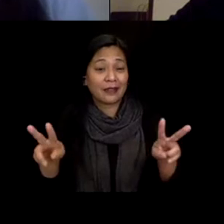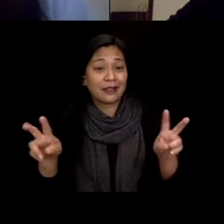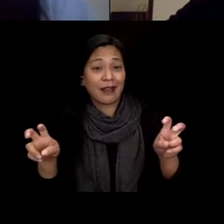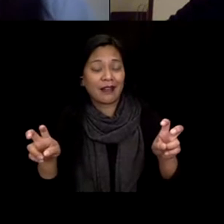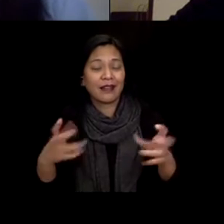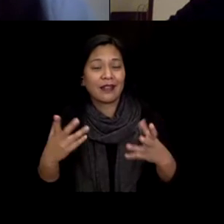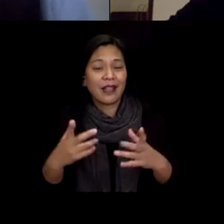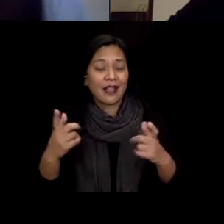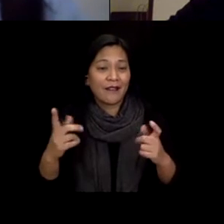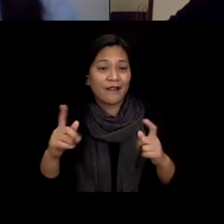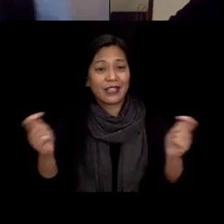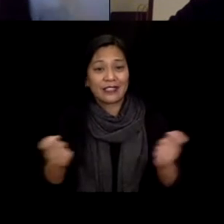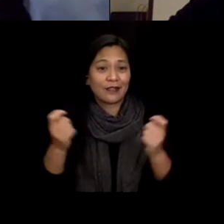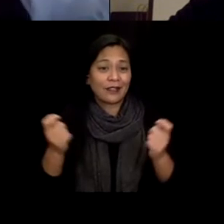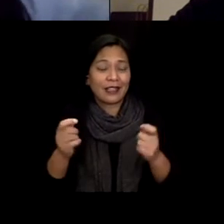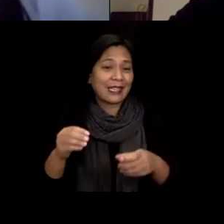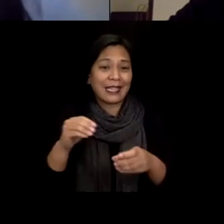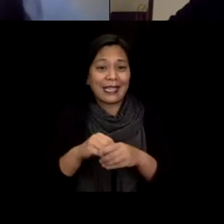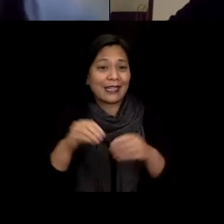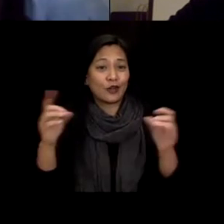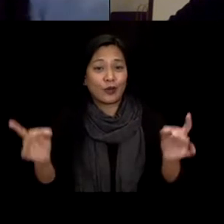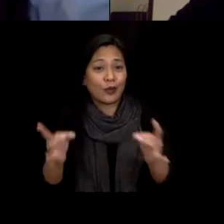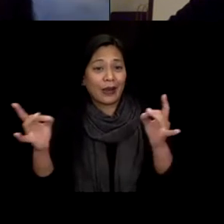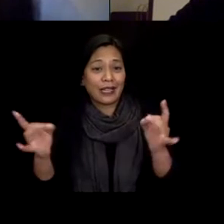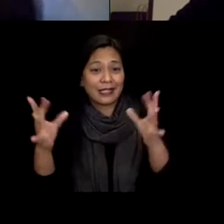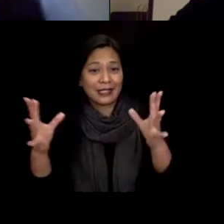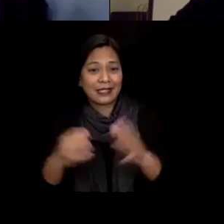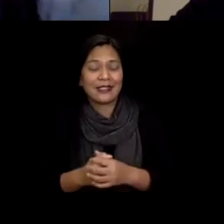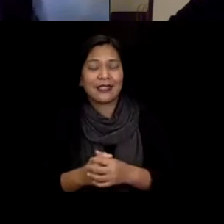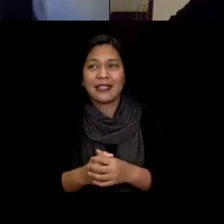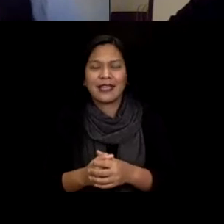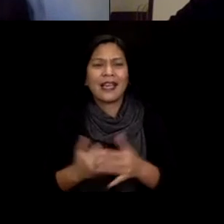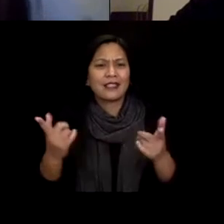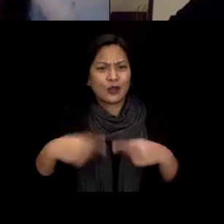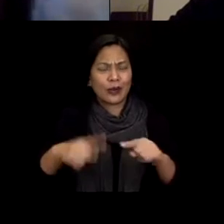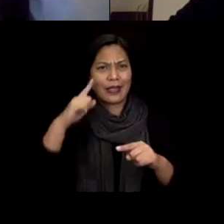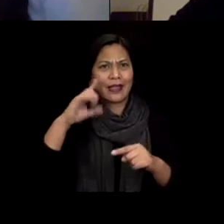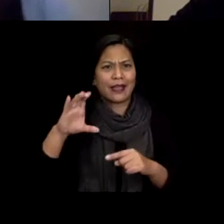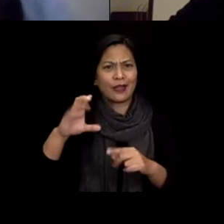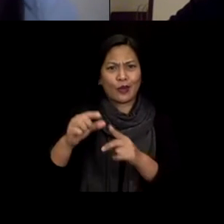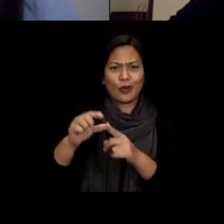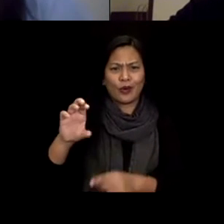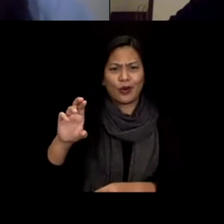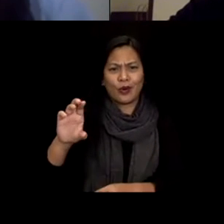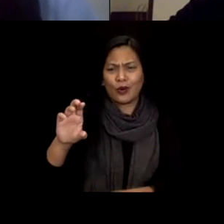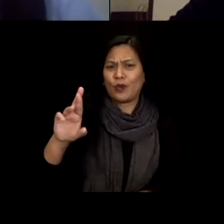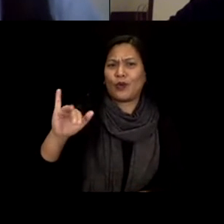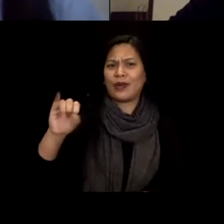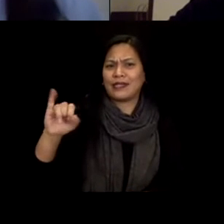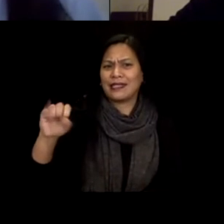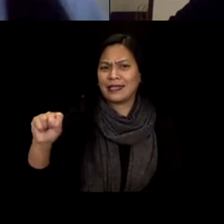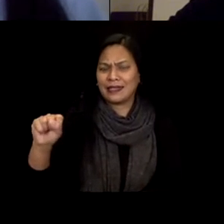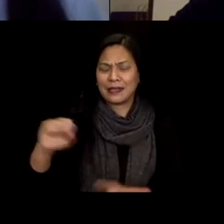And we all know that kind of looming thing that we associate with crisis or have associated with crisis